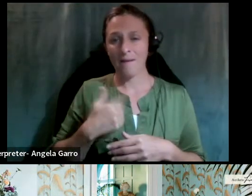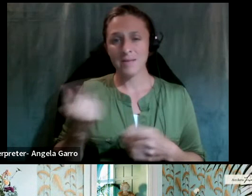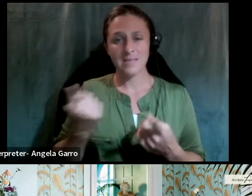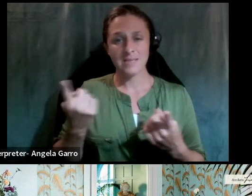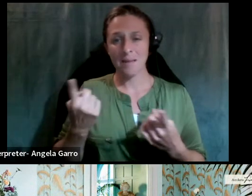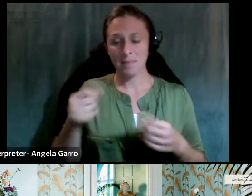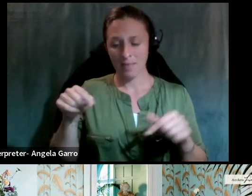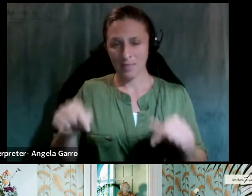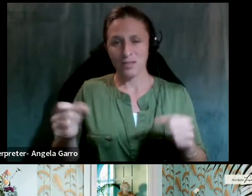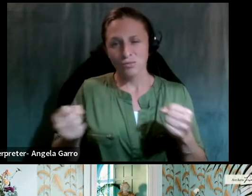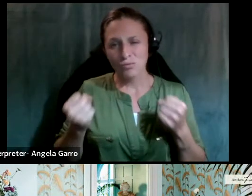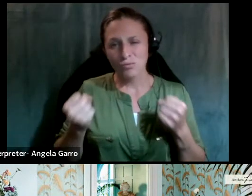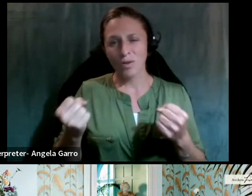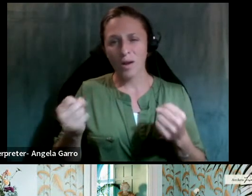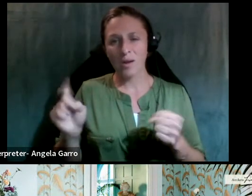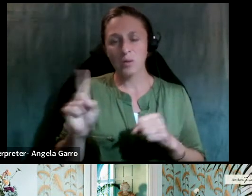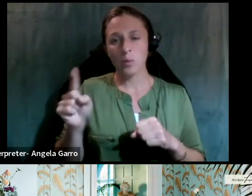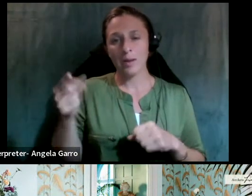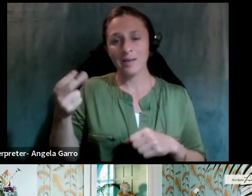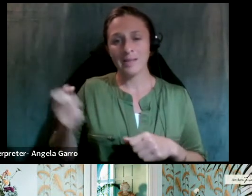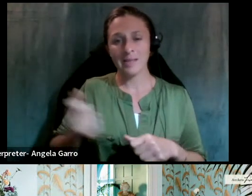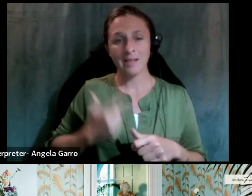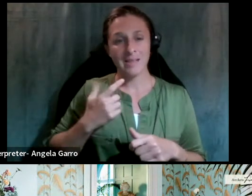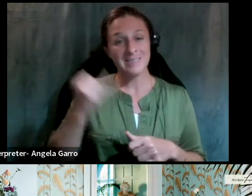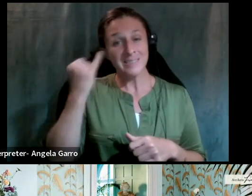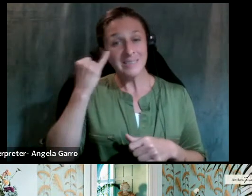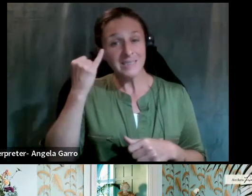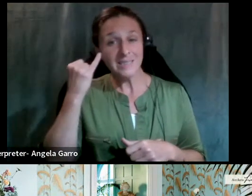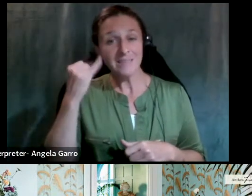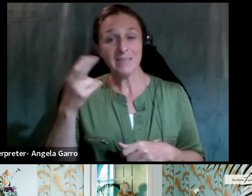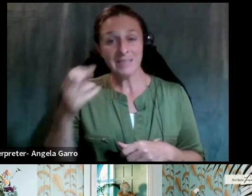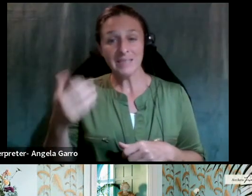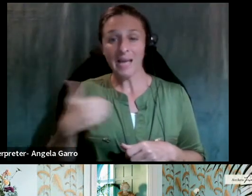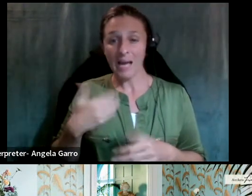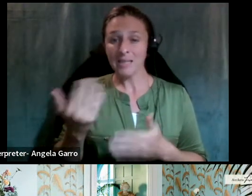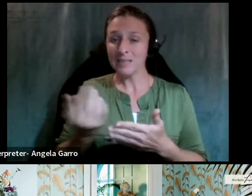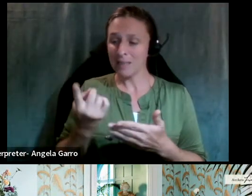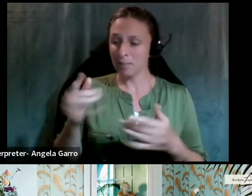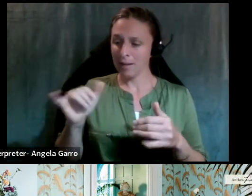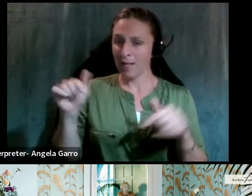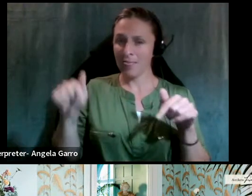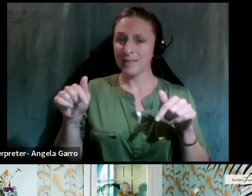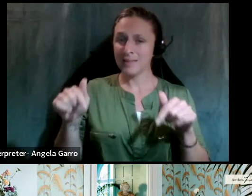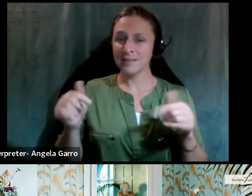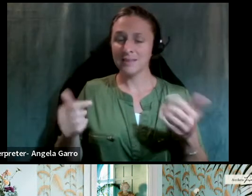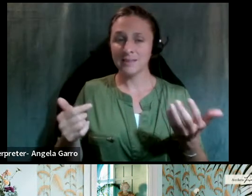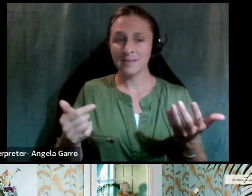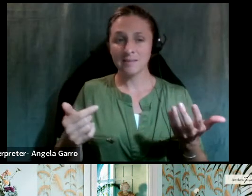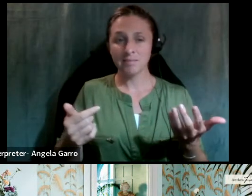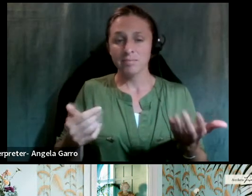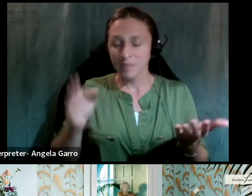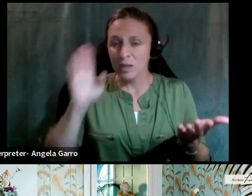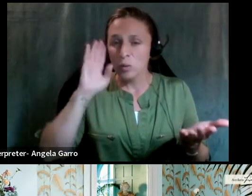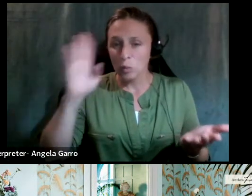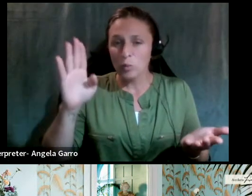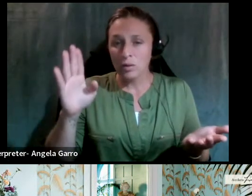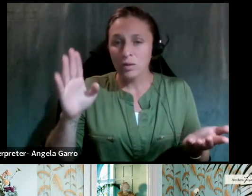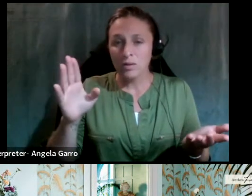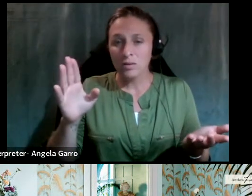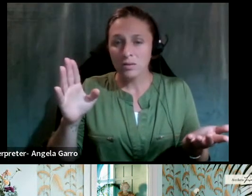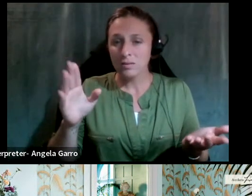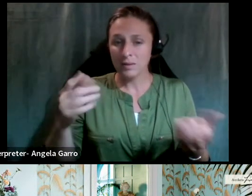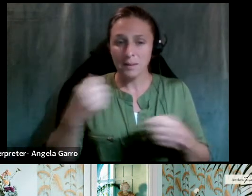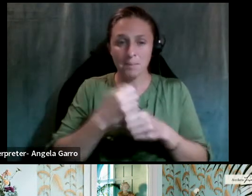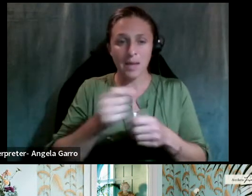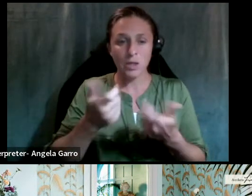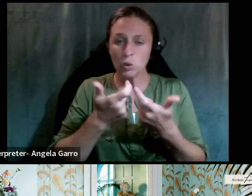he lives. If he had something like this, it would have made a huge difference in